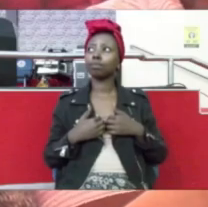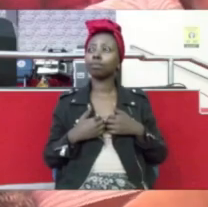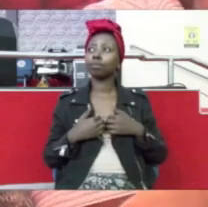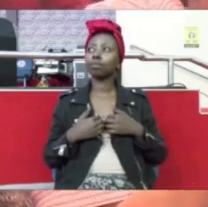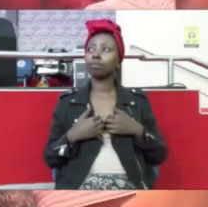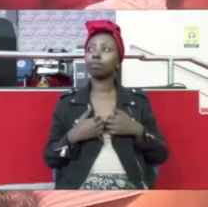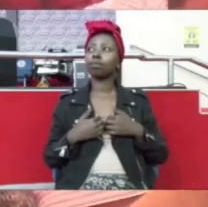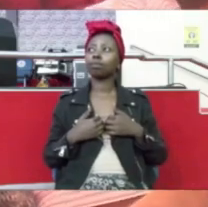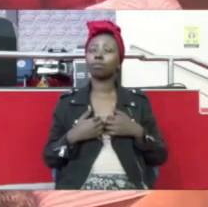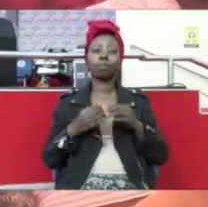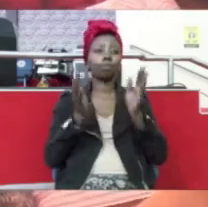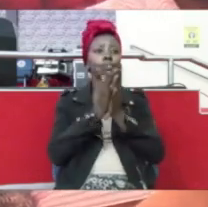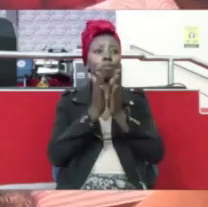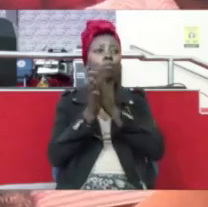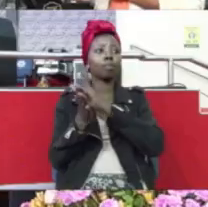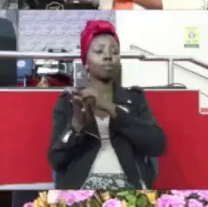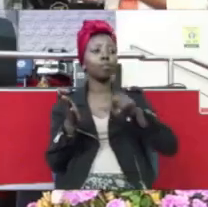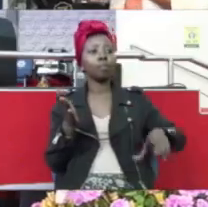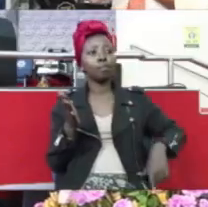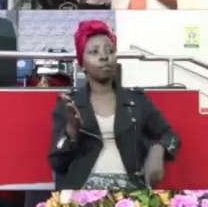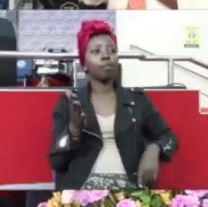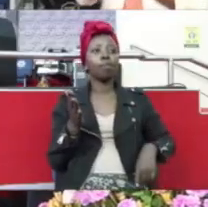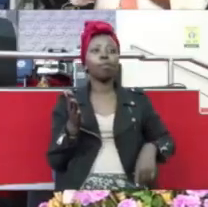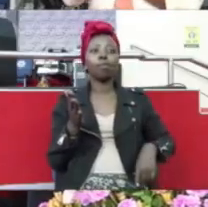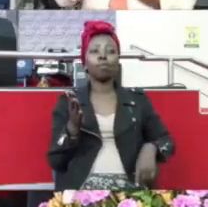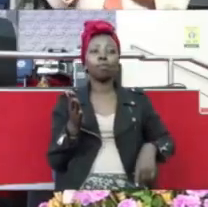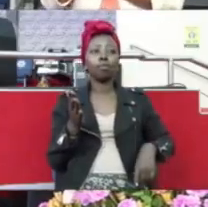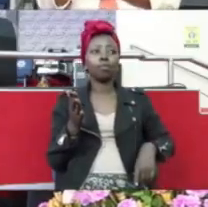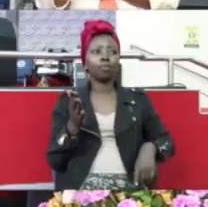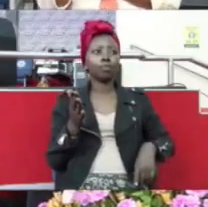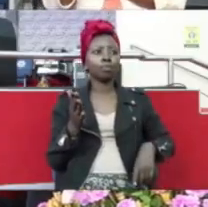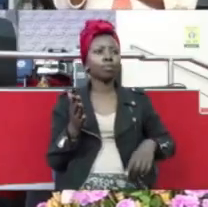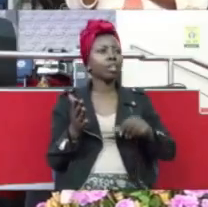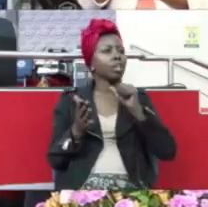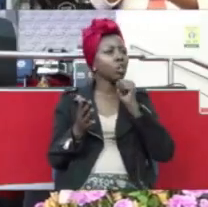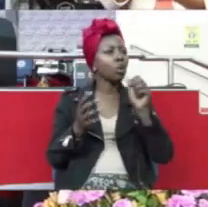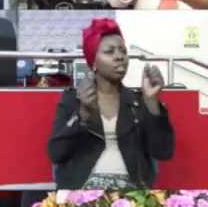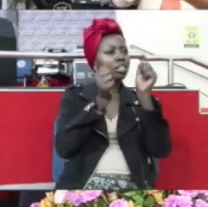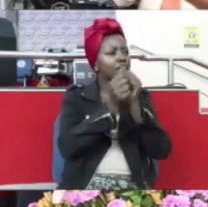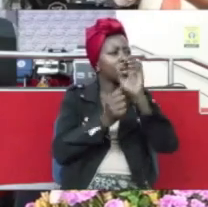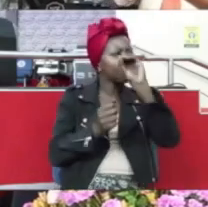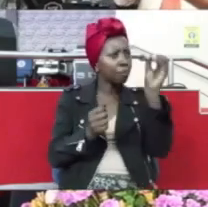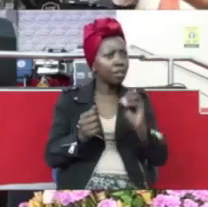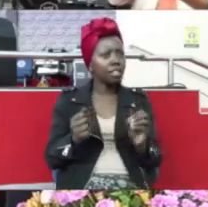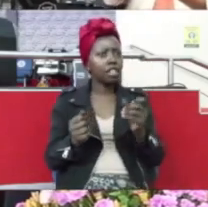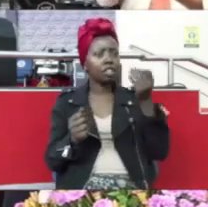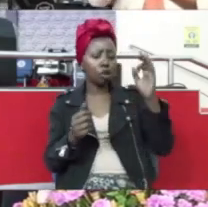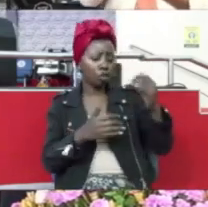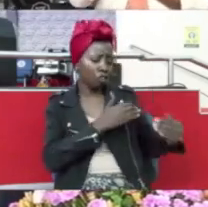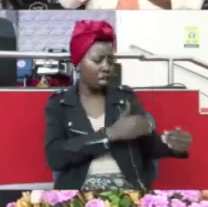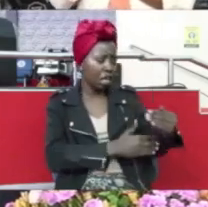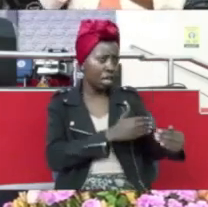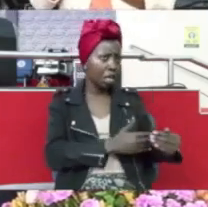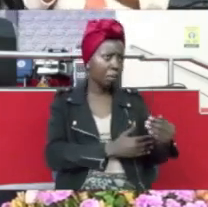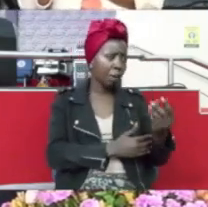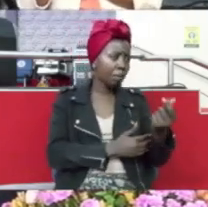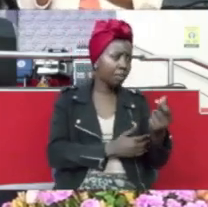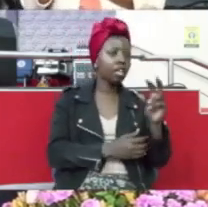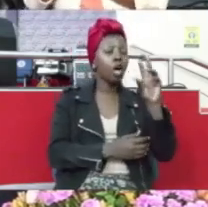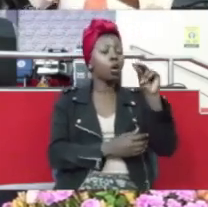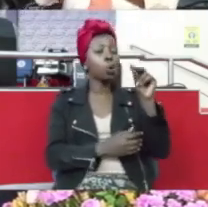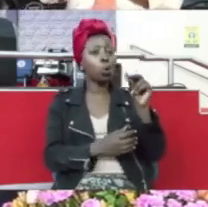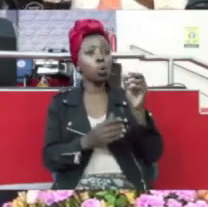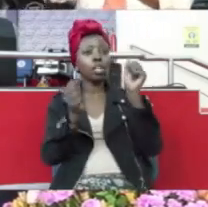matoleo yako. Praise the name of the Lord. Na Bwana litukuzwe. It is not 10% of your neighbor's earning, it is 10% of